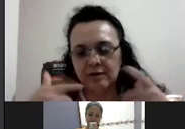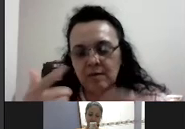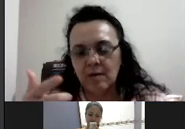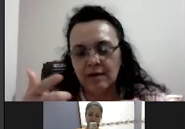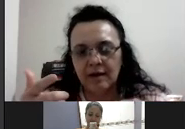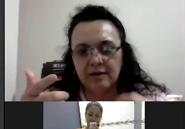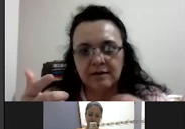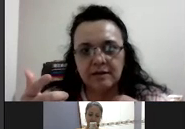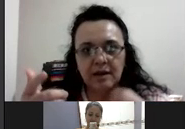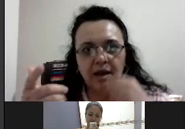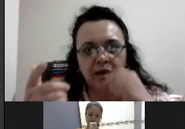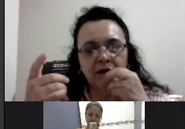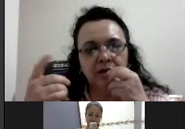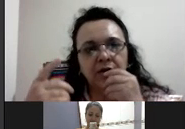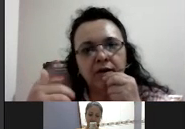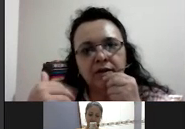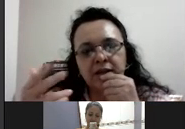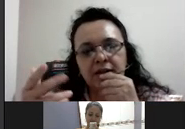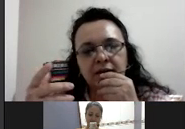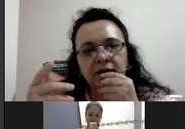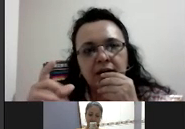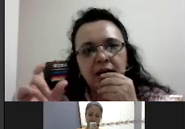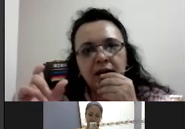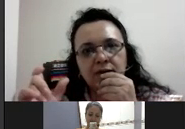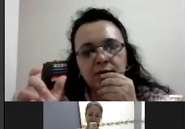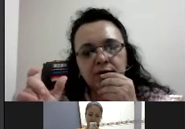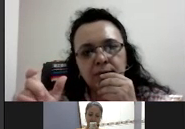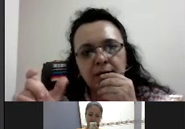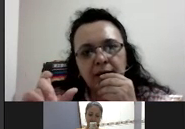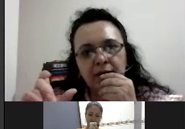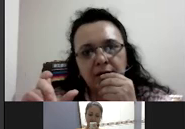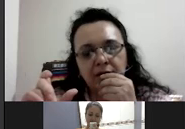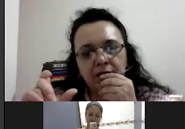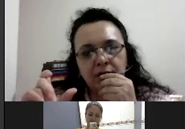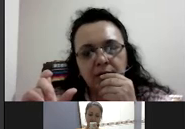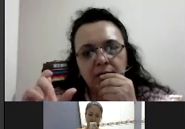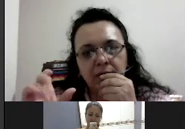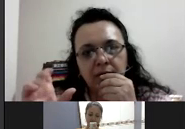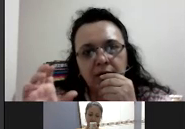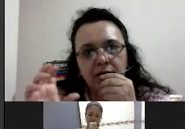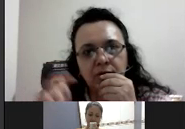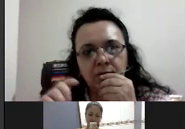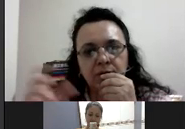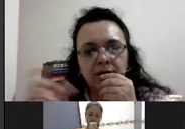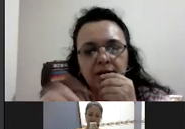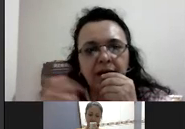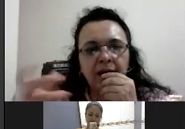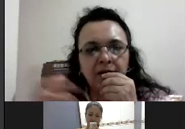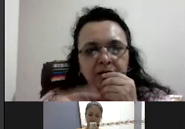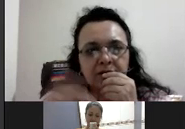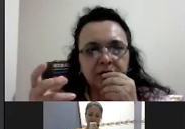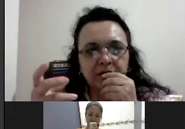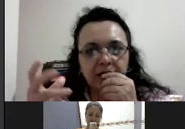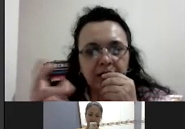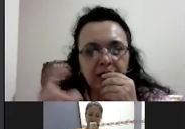with someone else in contact, and you may do the